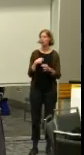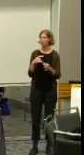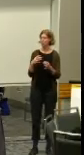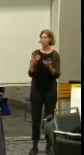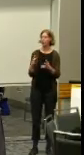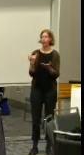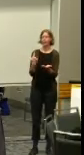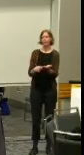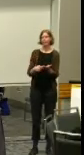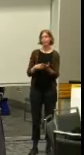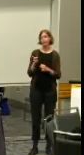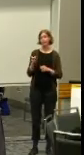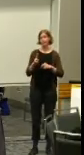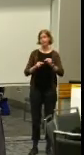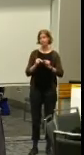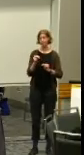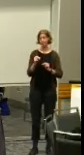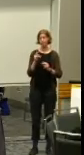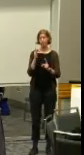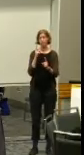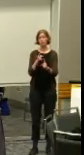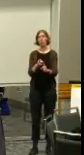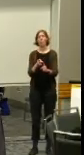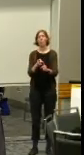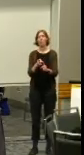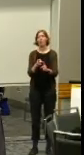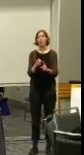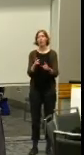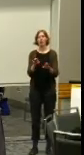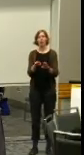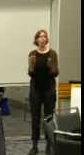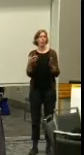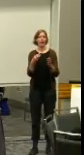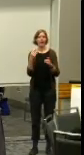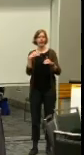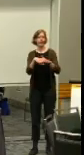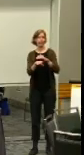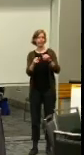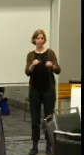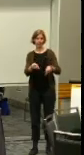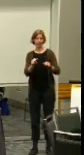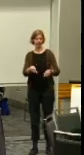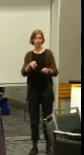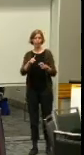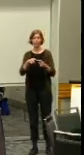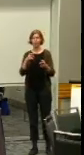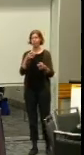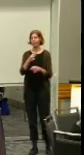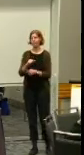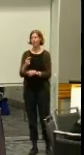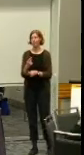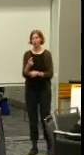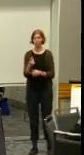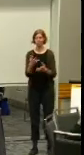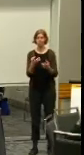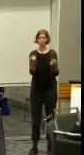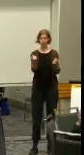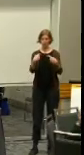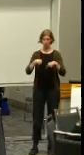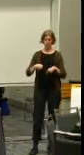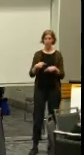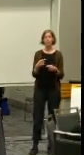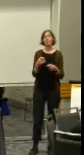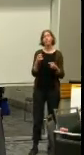be open to whoever would potentially take it up. So as many offices and clinics